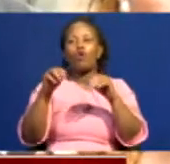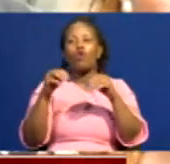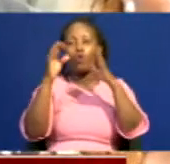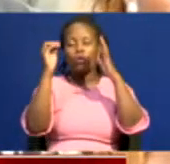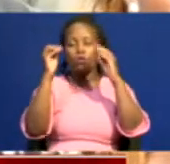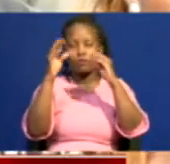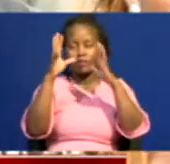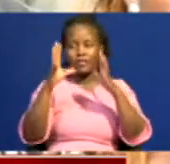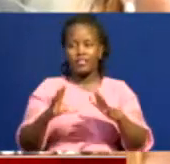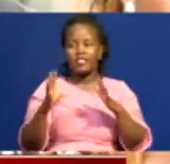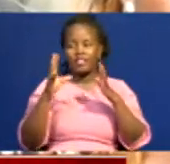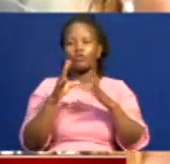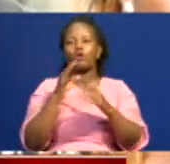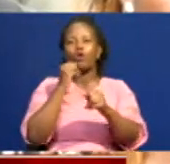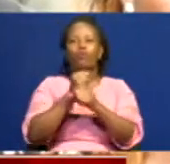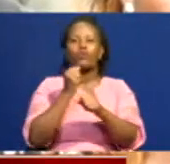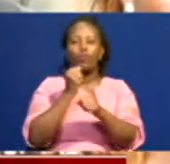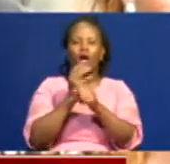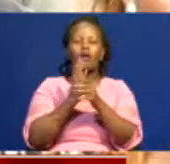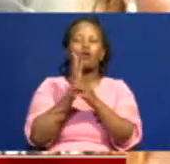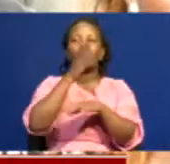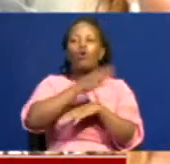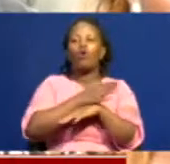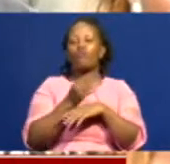serve for more than 2 years